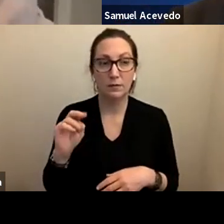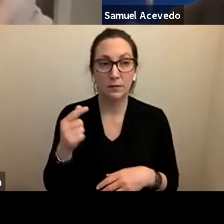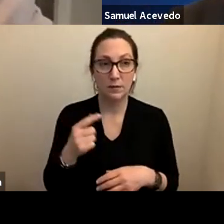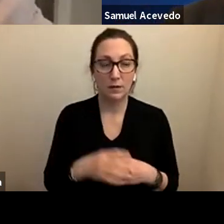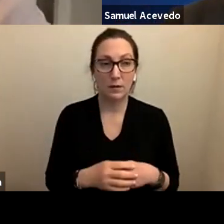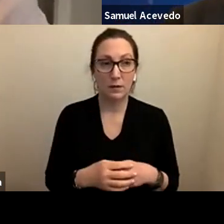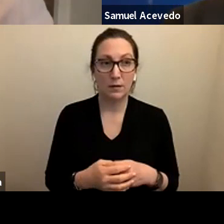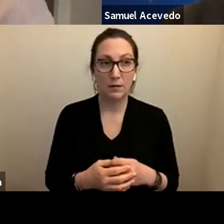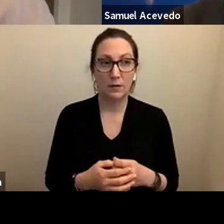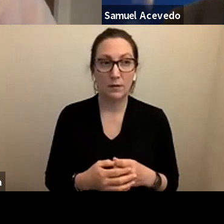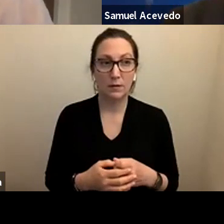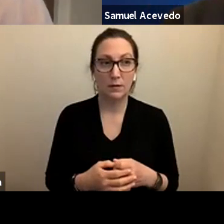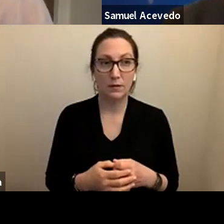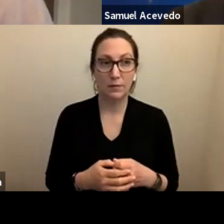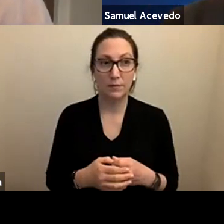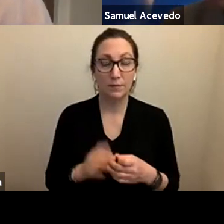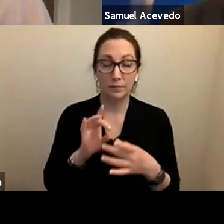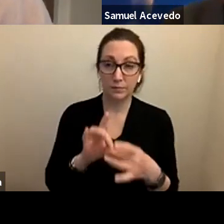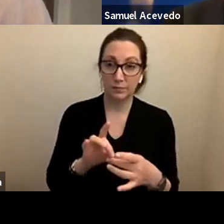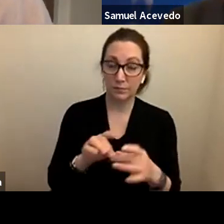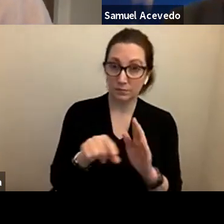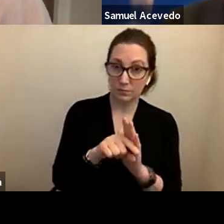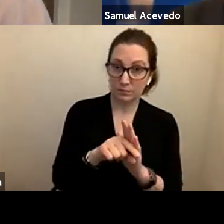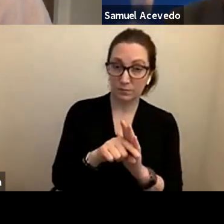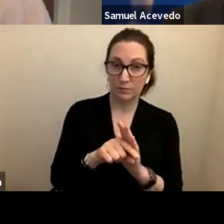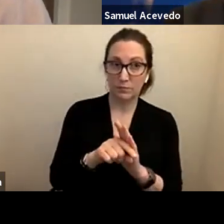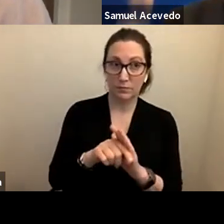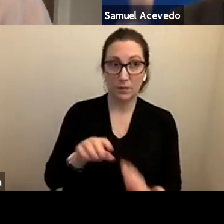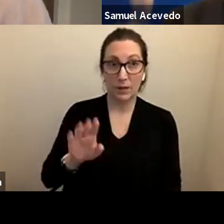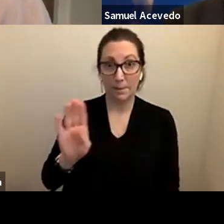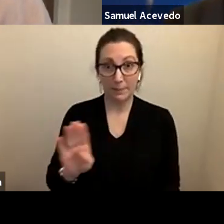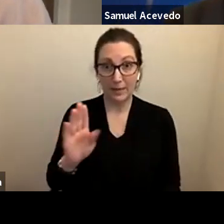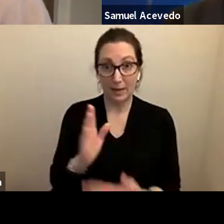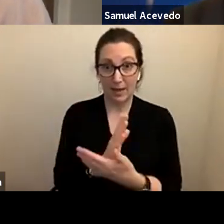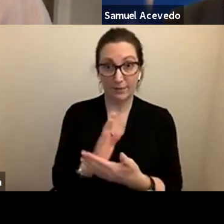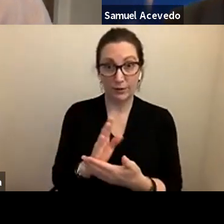Well, in terms of grades, is a B average at grade level?